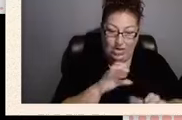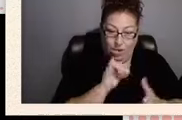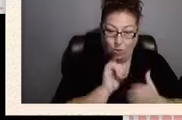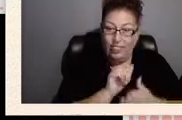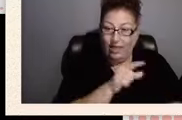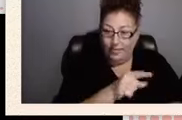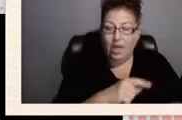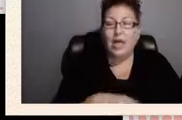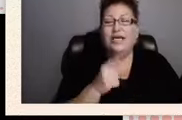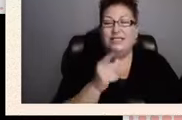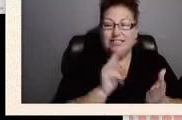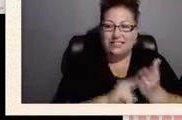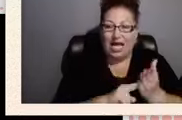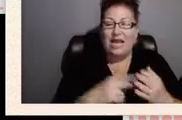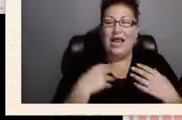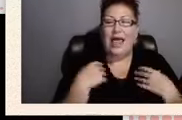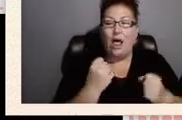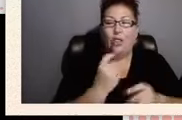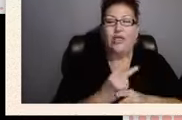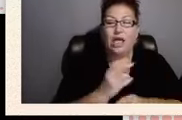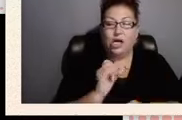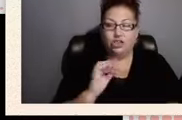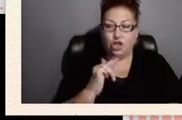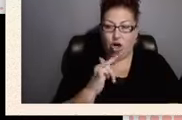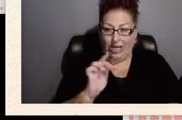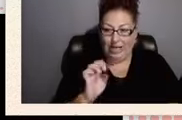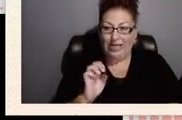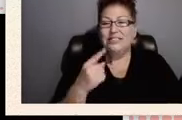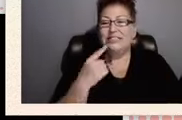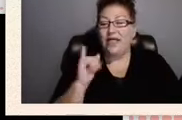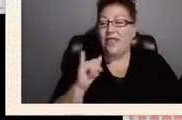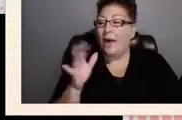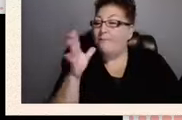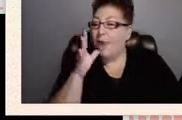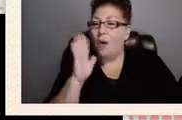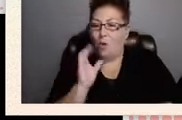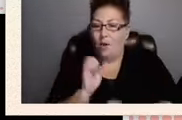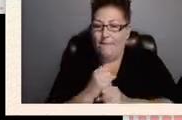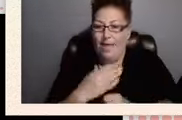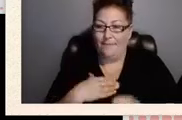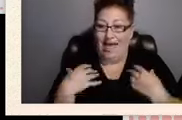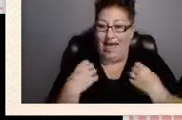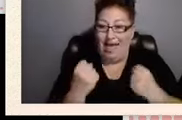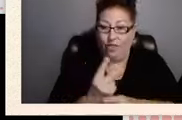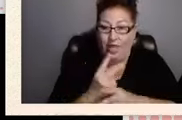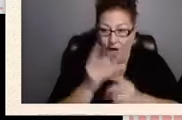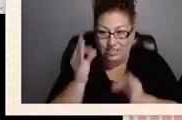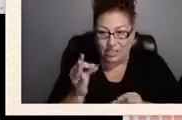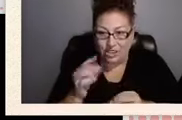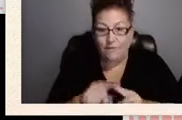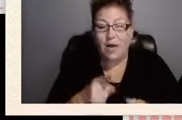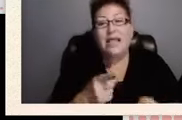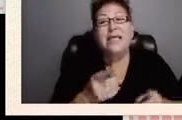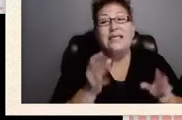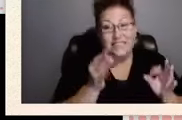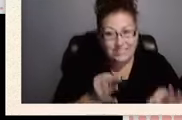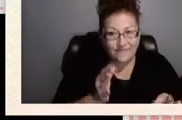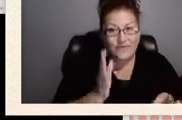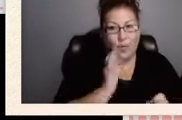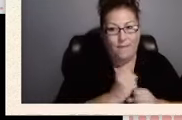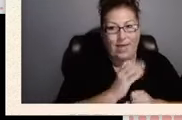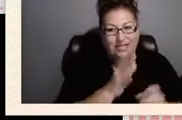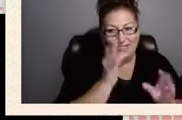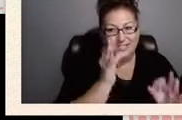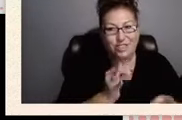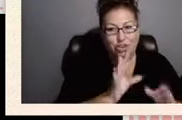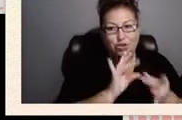healthcare surrogate designation saying, my mom's going to make my healthcare decisions, but he was definitely going to make his decisions regarding his